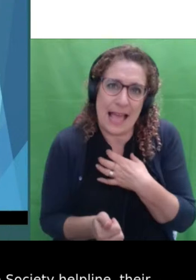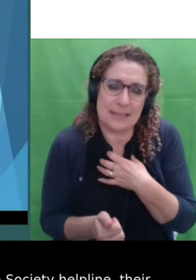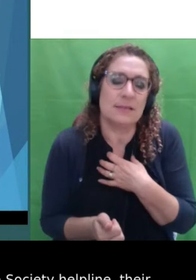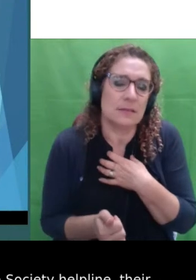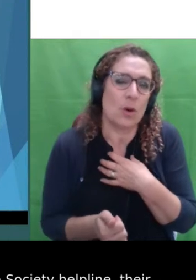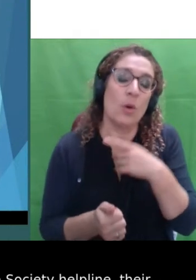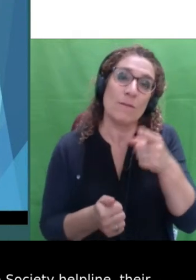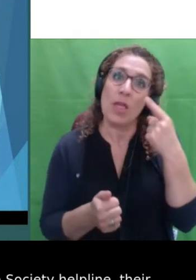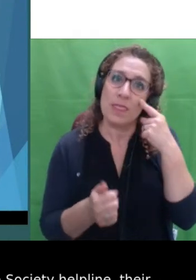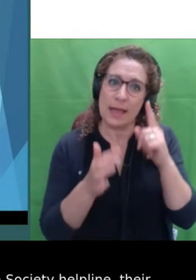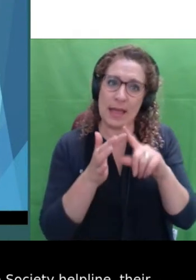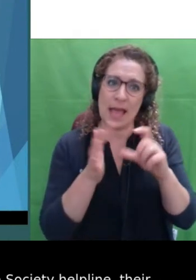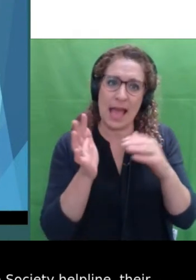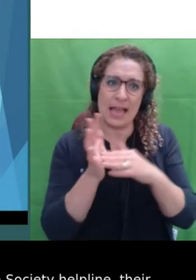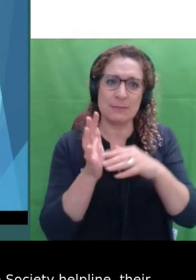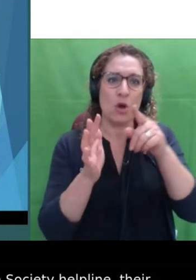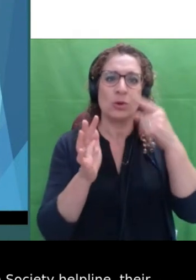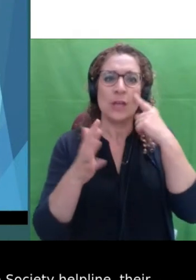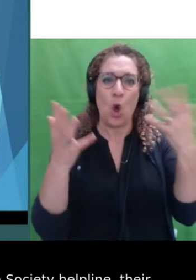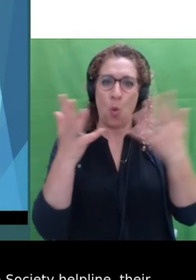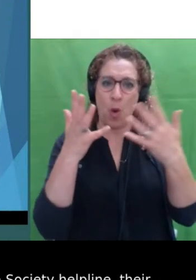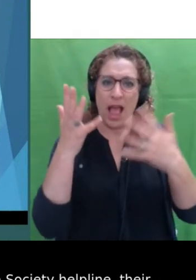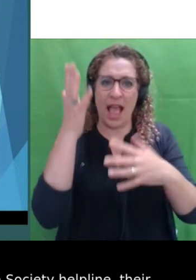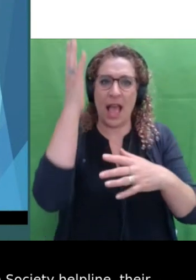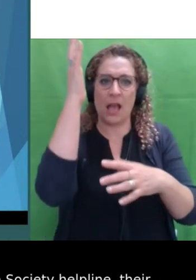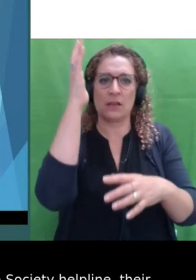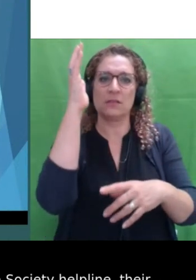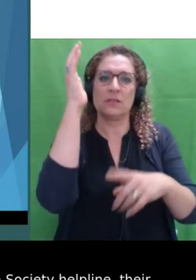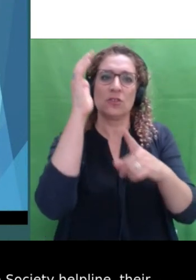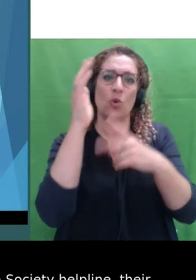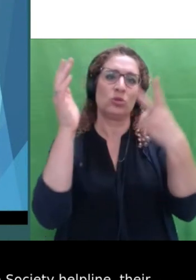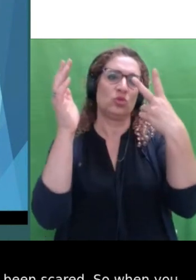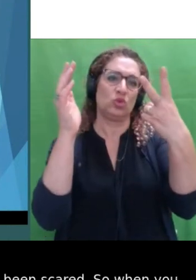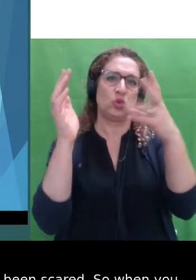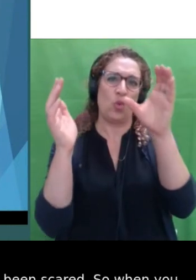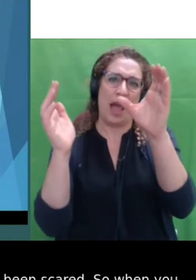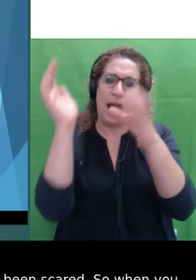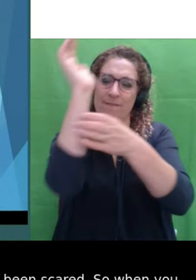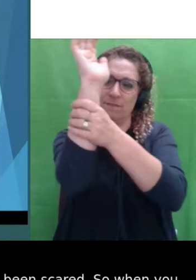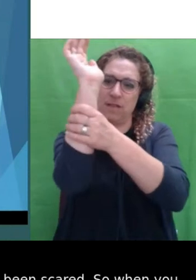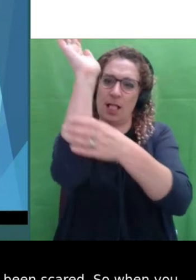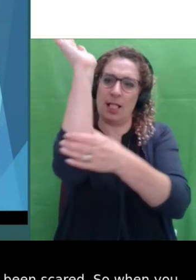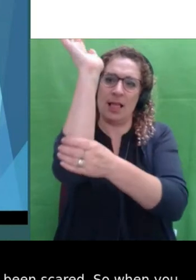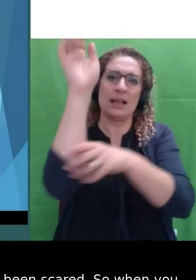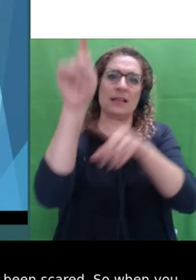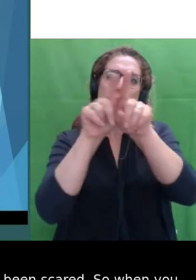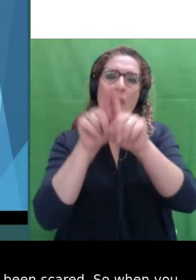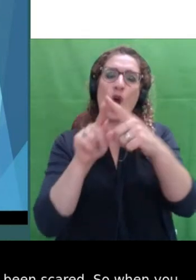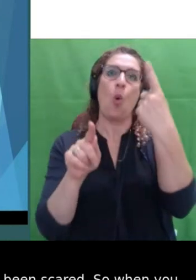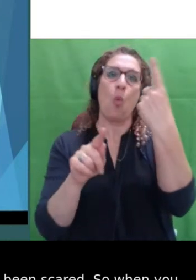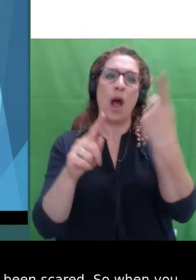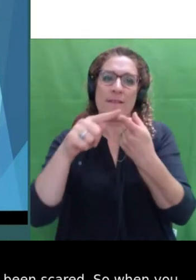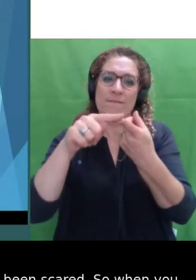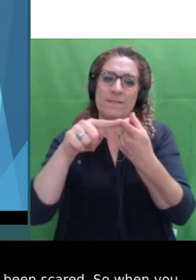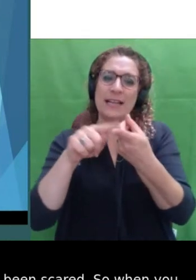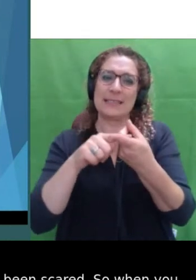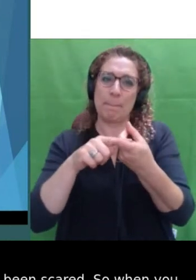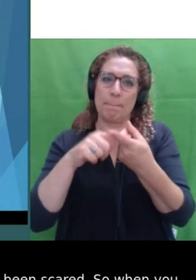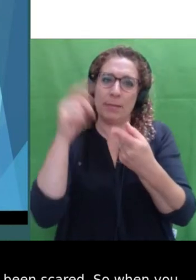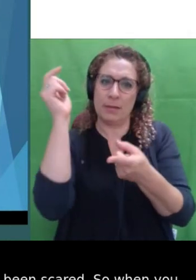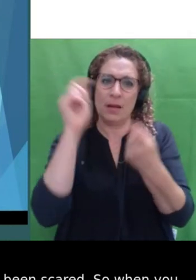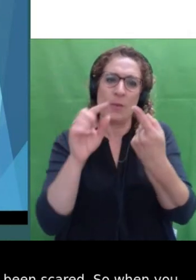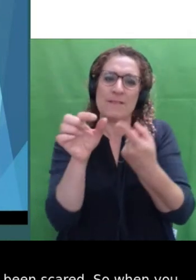eczema you measure where the eczema is so two handfuls is equates to one fingertip and you need to apply that much on just that